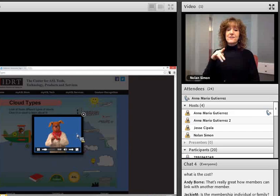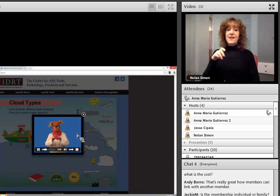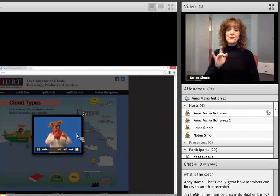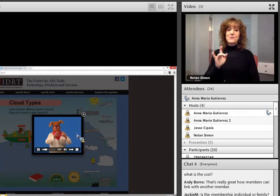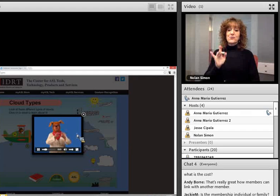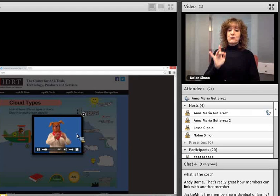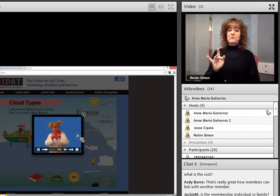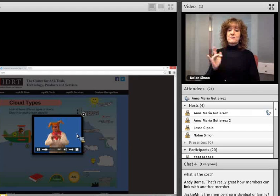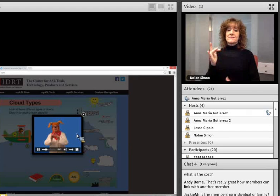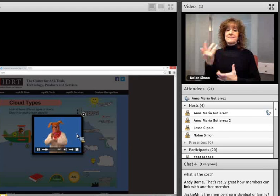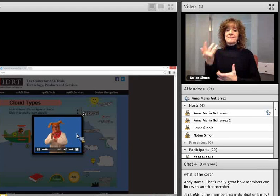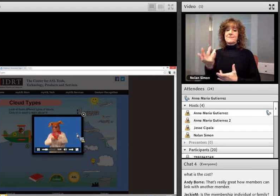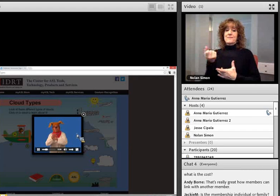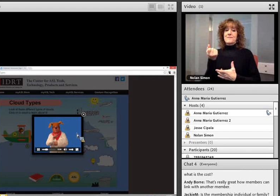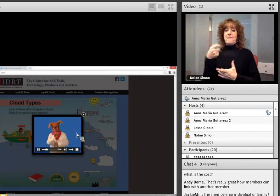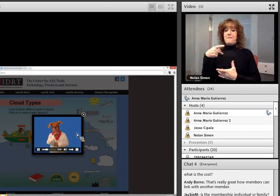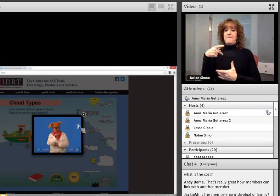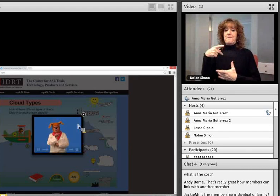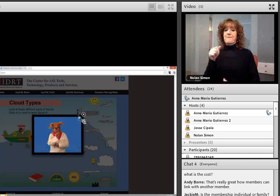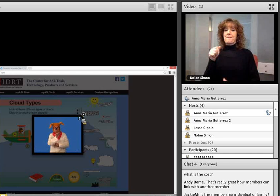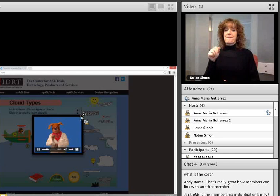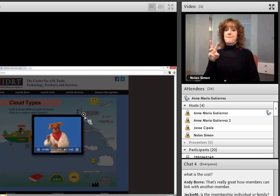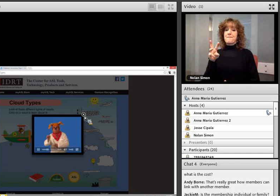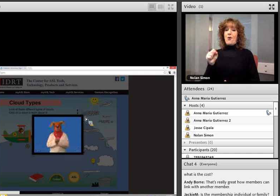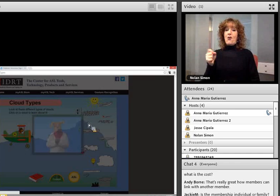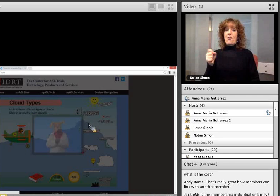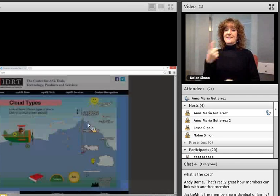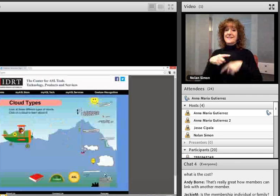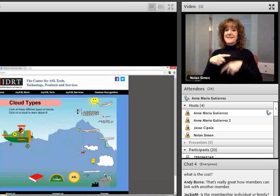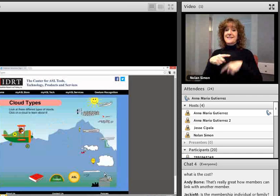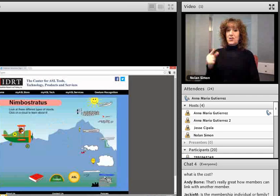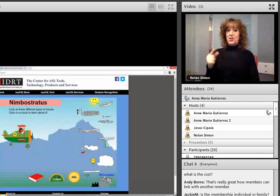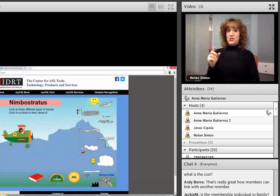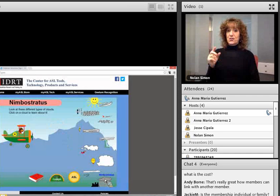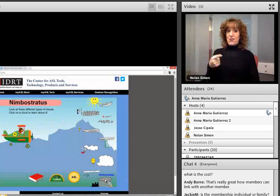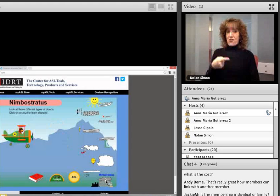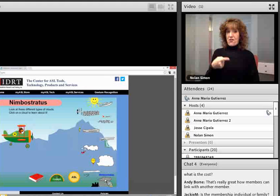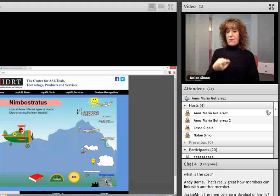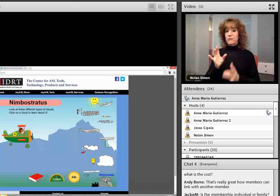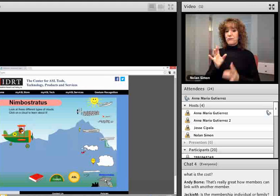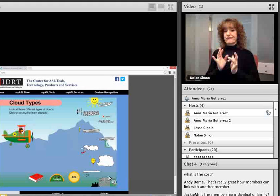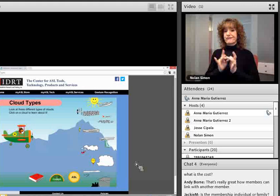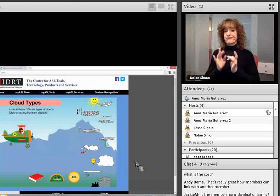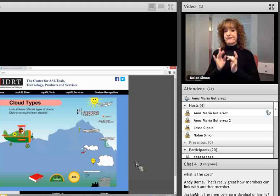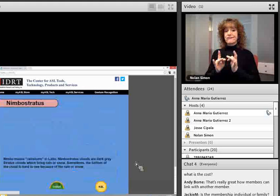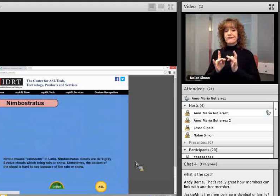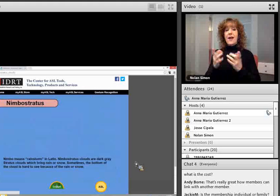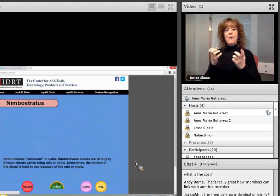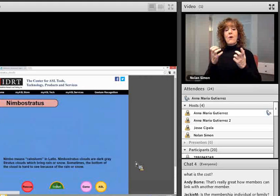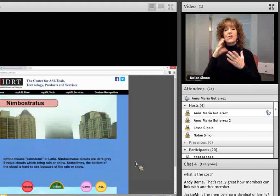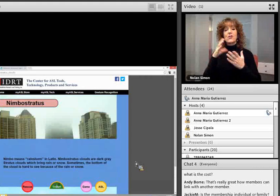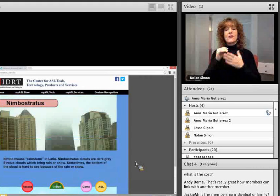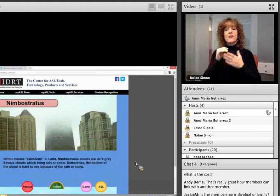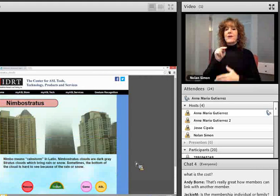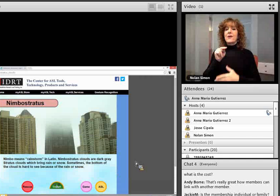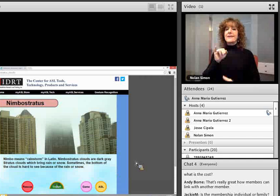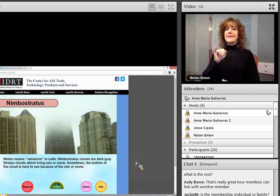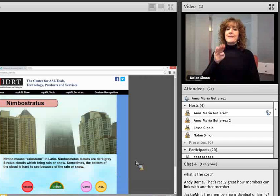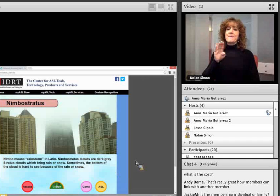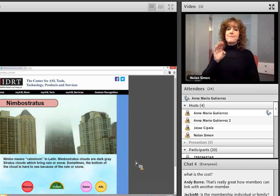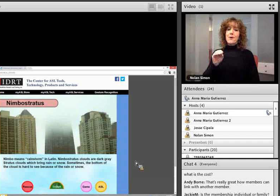the signing dog here. It's going to tell you about that. And say I want to learn about nimbostratus